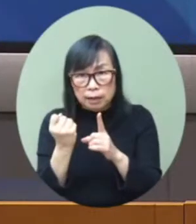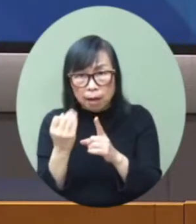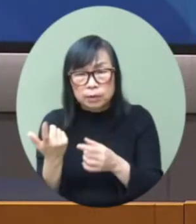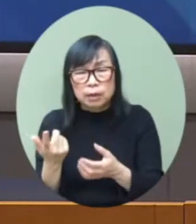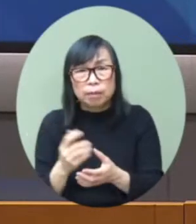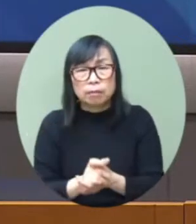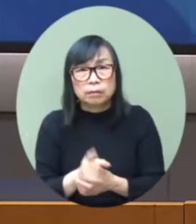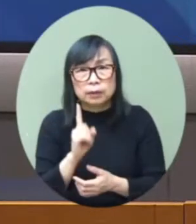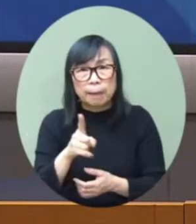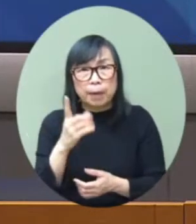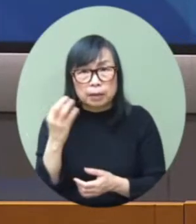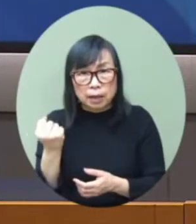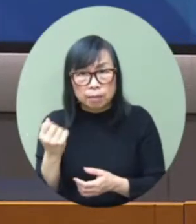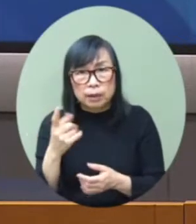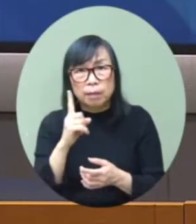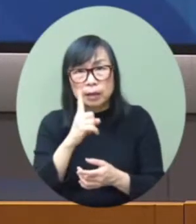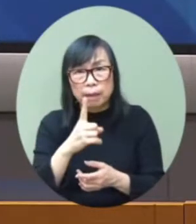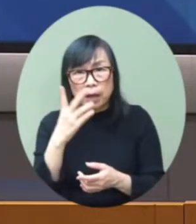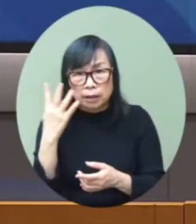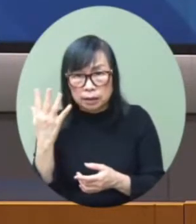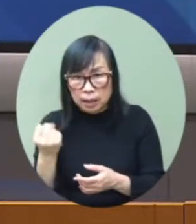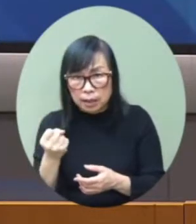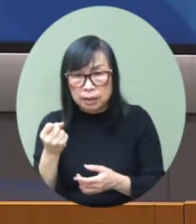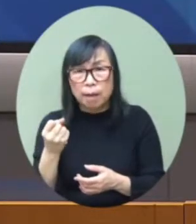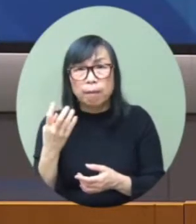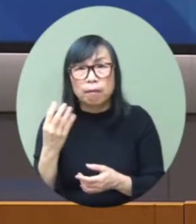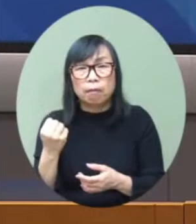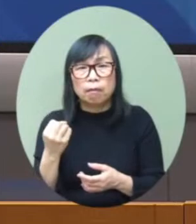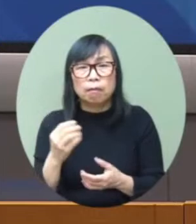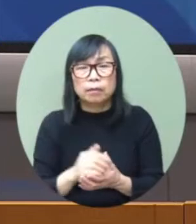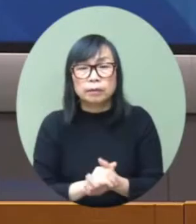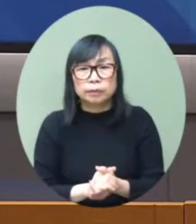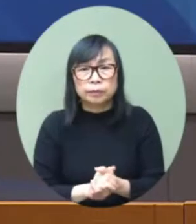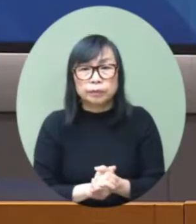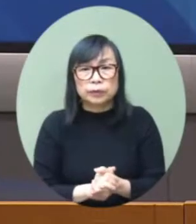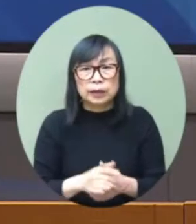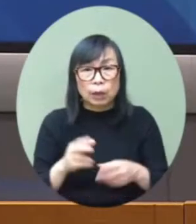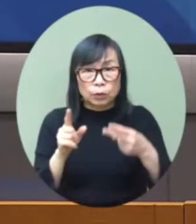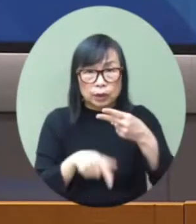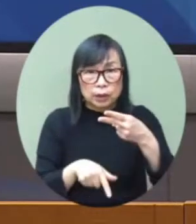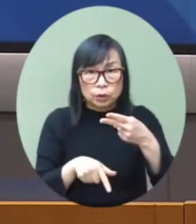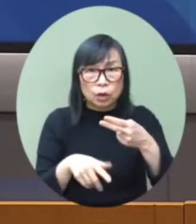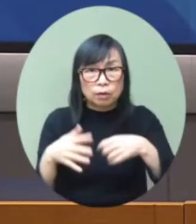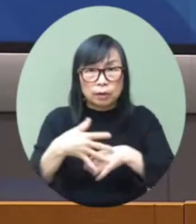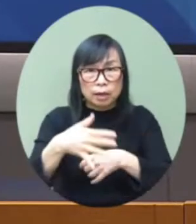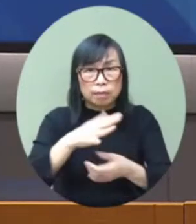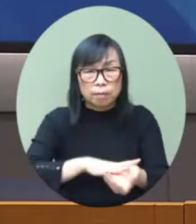We have about 130 or 140 sessions available.